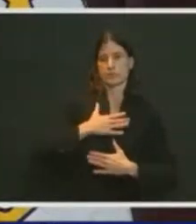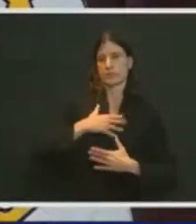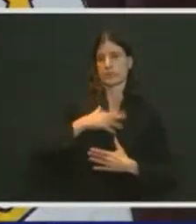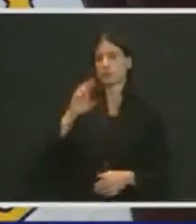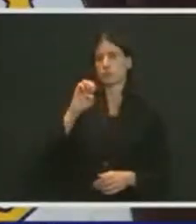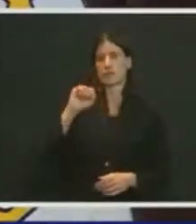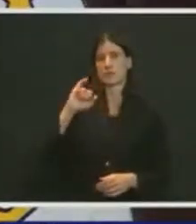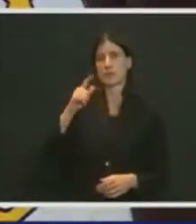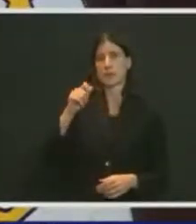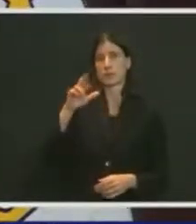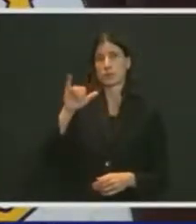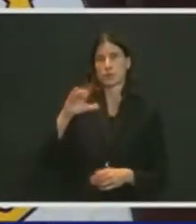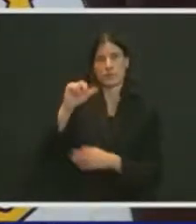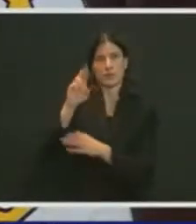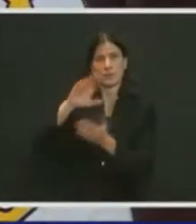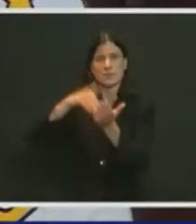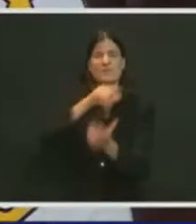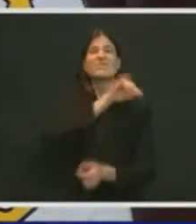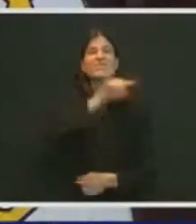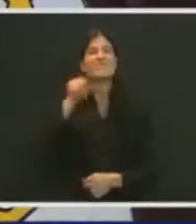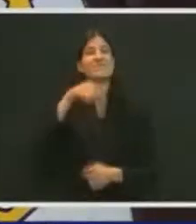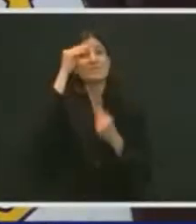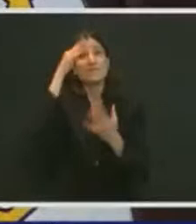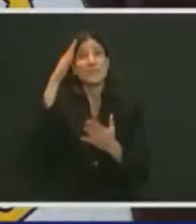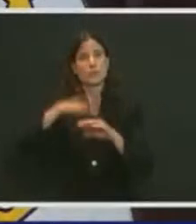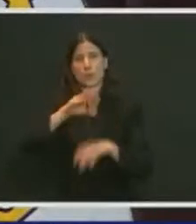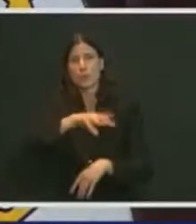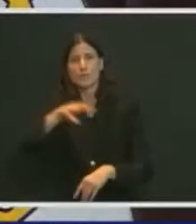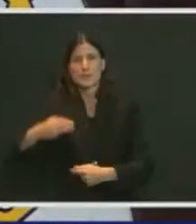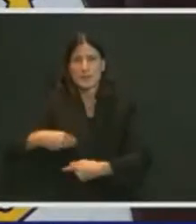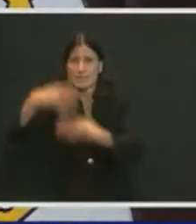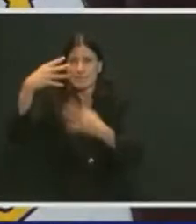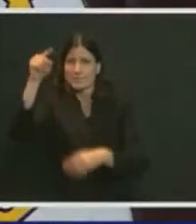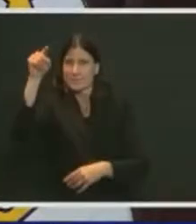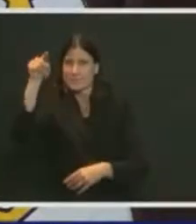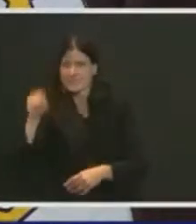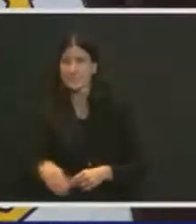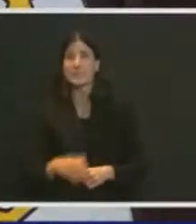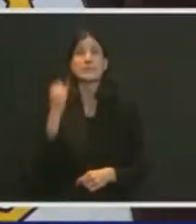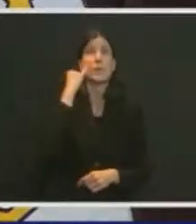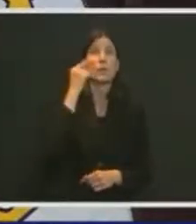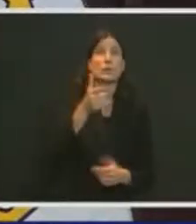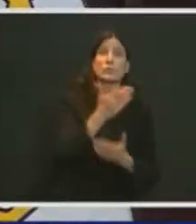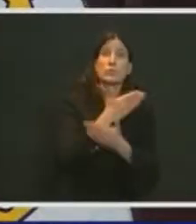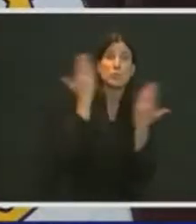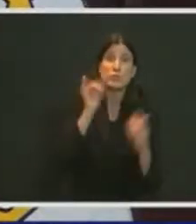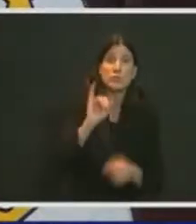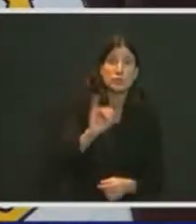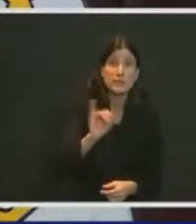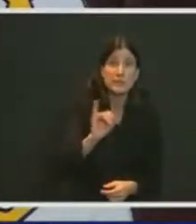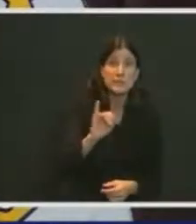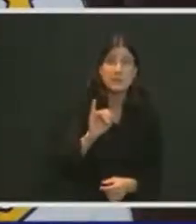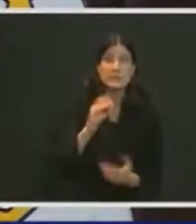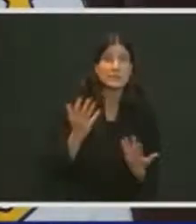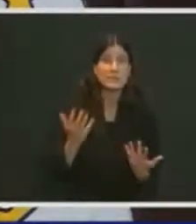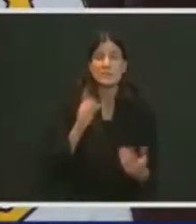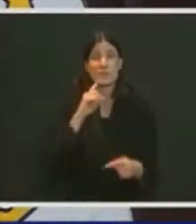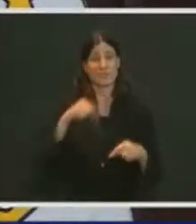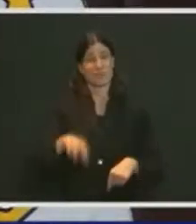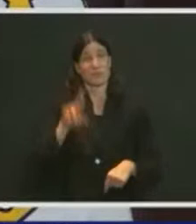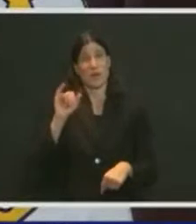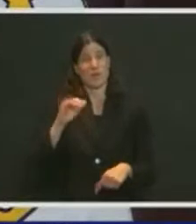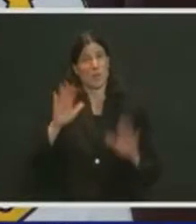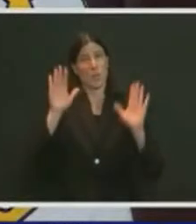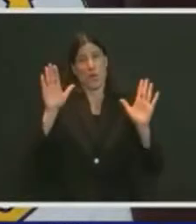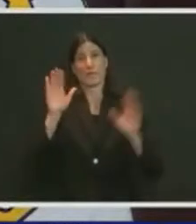are aware of the underinsured. We want to use this to continue to build that primary care provider workforce that we know